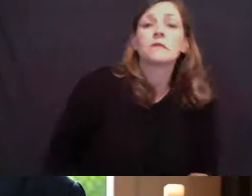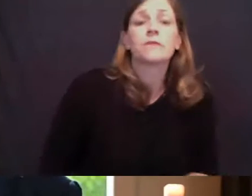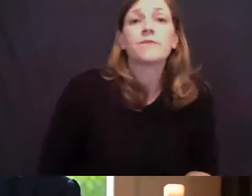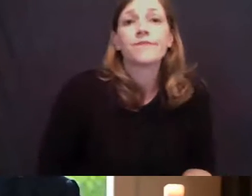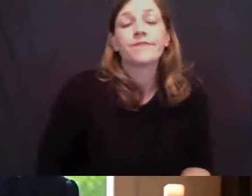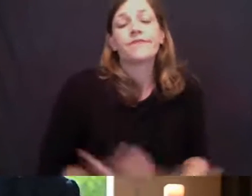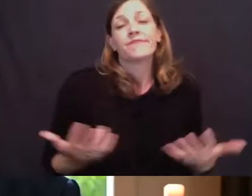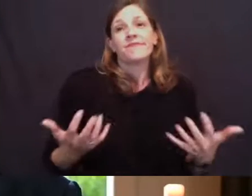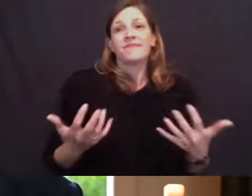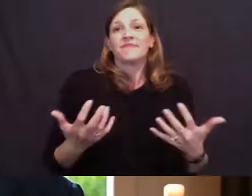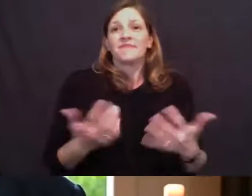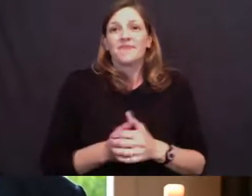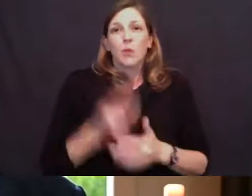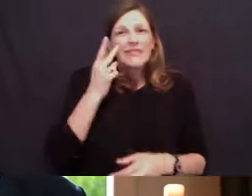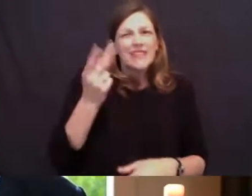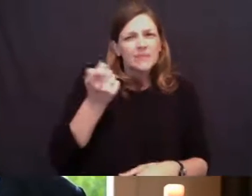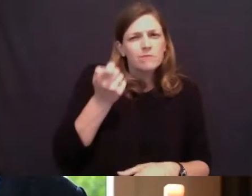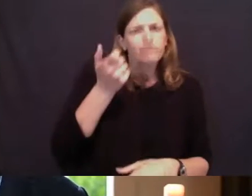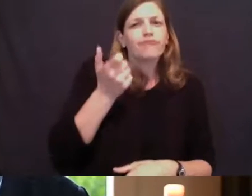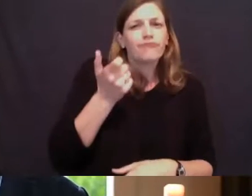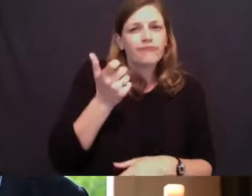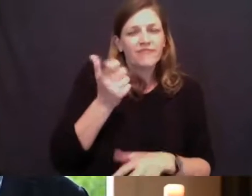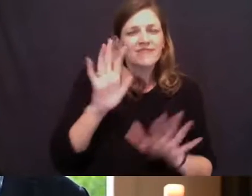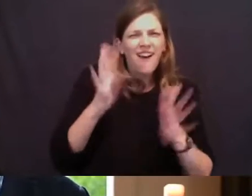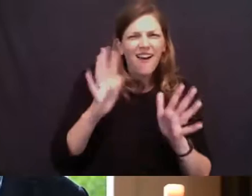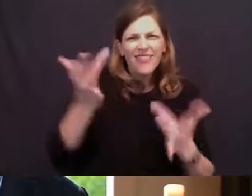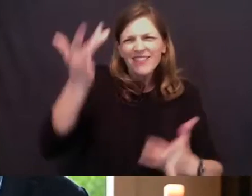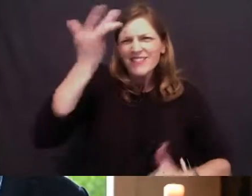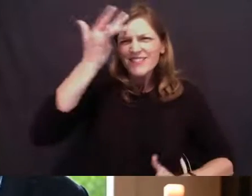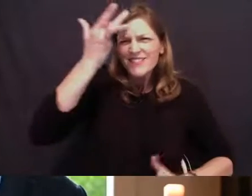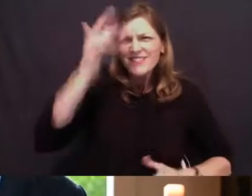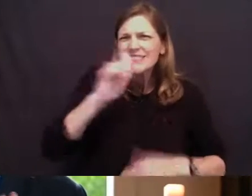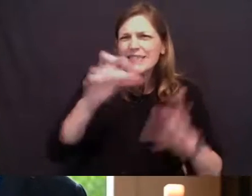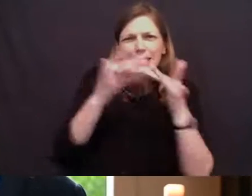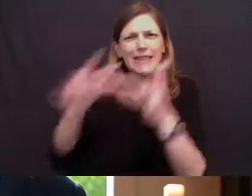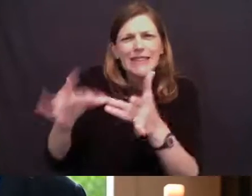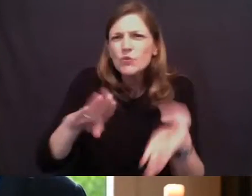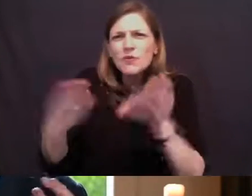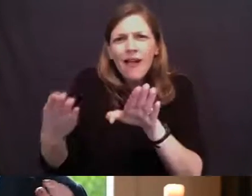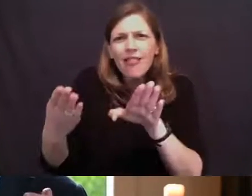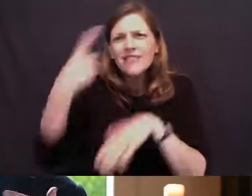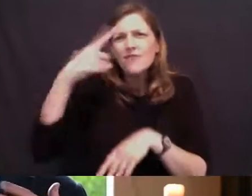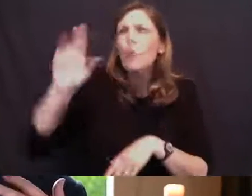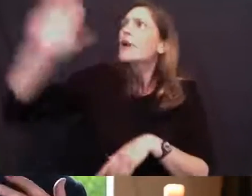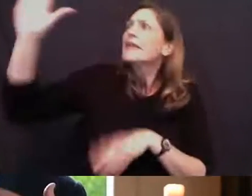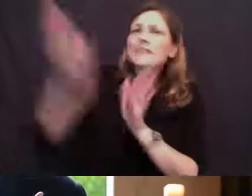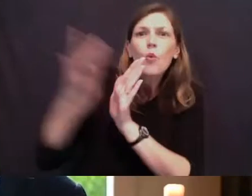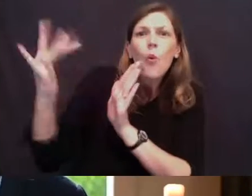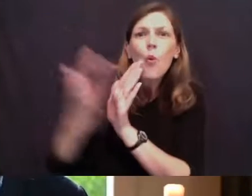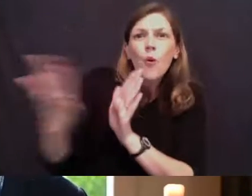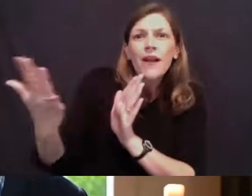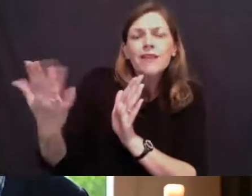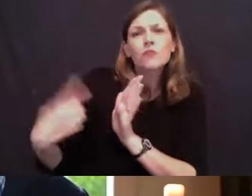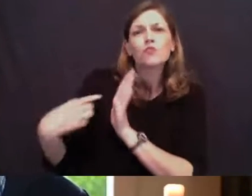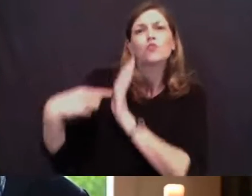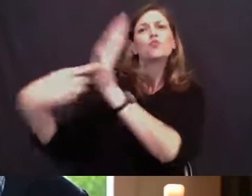And we see this glimpse. Jesus is like, listen, this illness doesn't lead to death. It's for the glory of God. In other words, it's to reveal